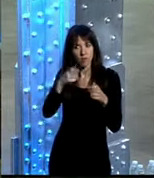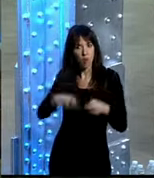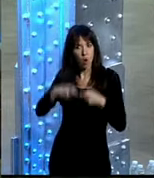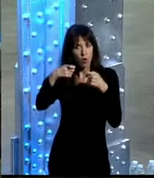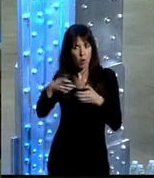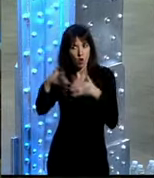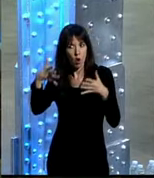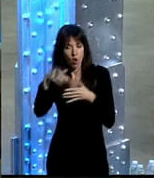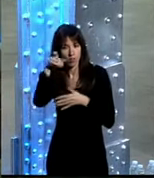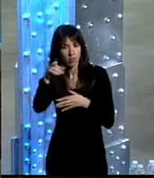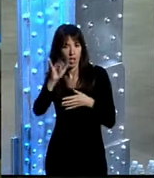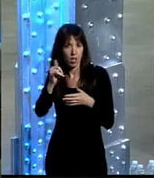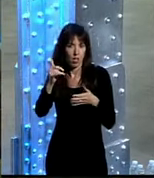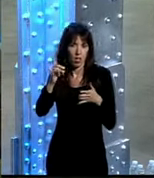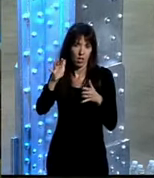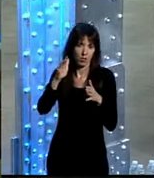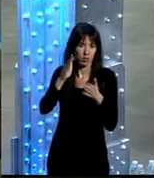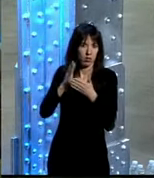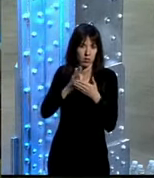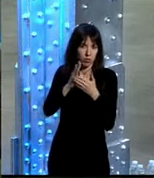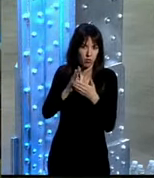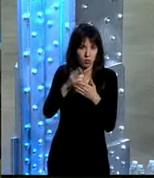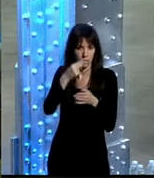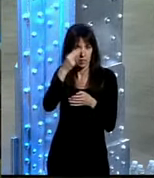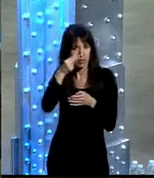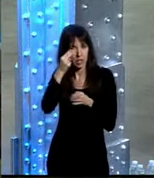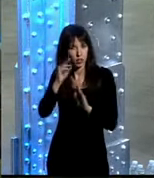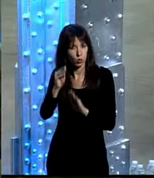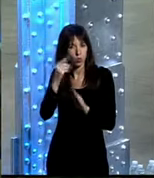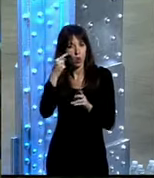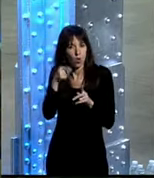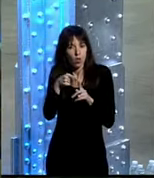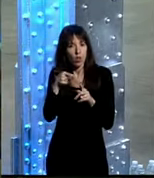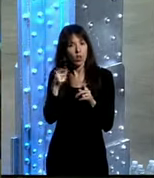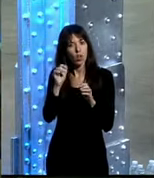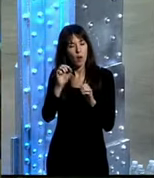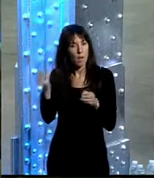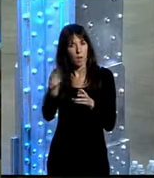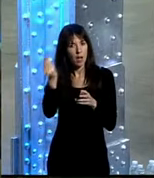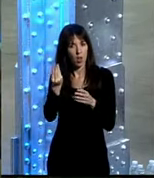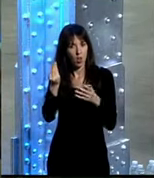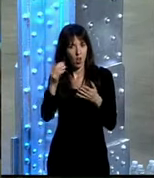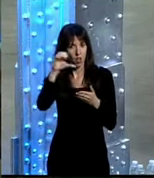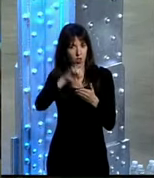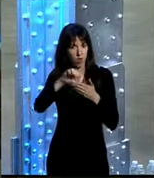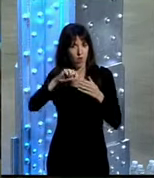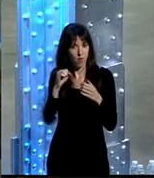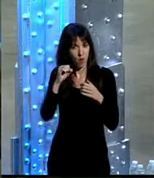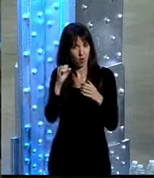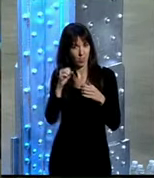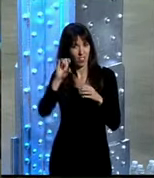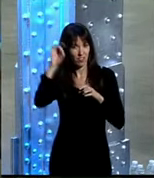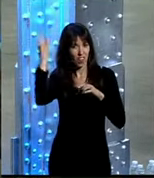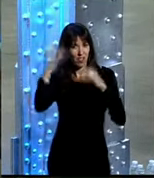Through an e-book and all the tools, you try to find out what a corporation is doing, and this corporation is called